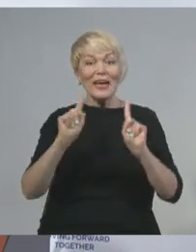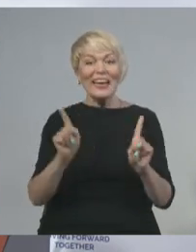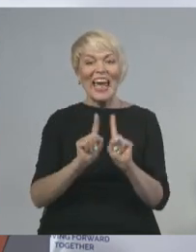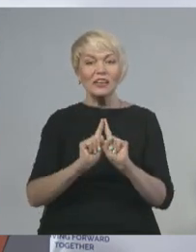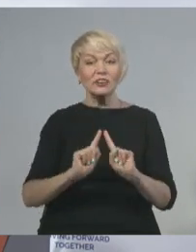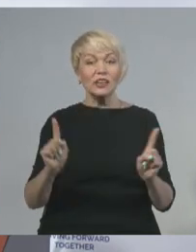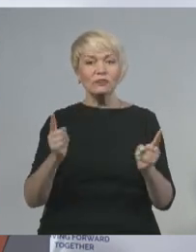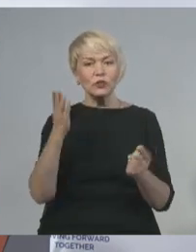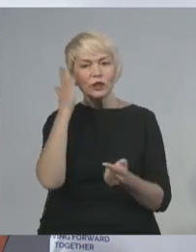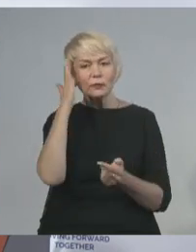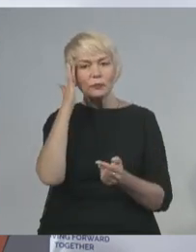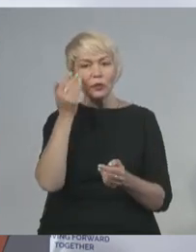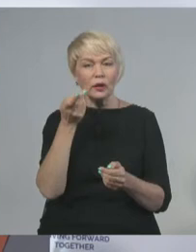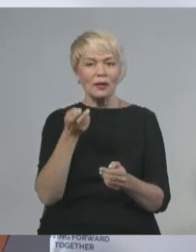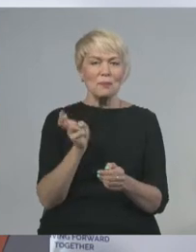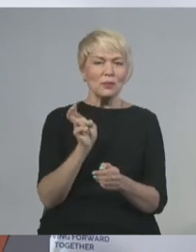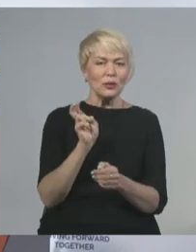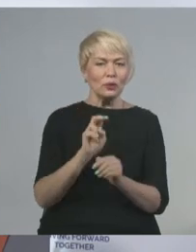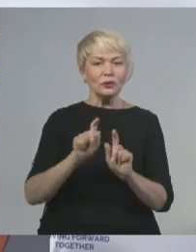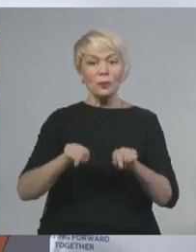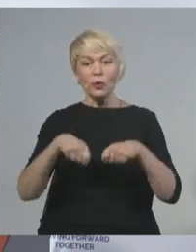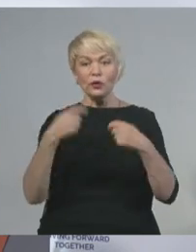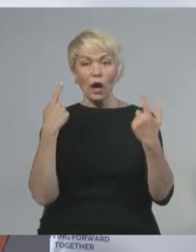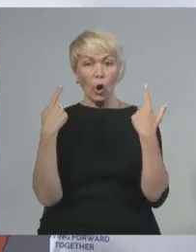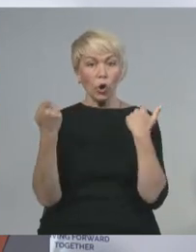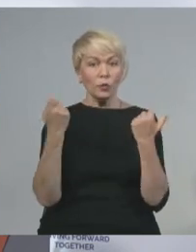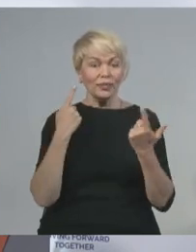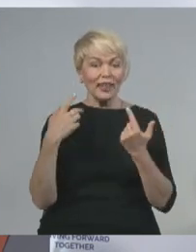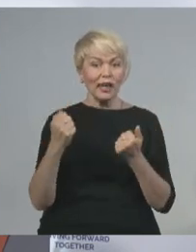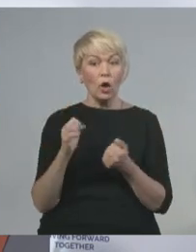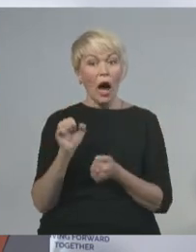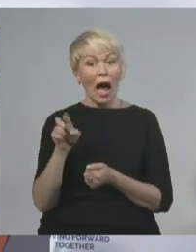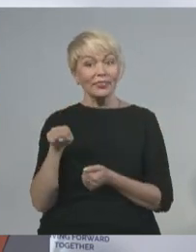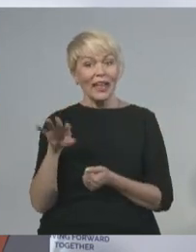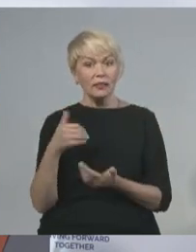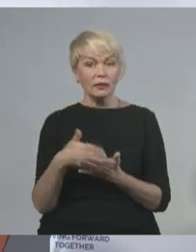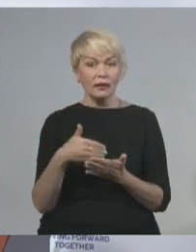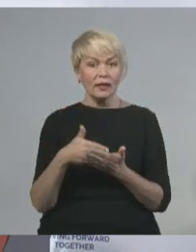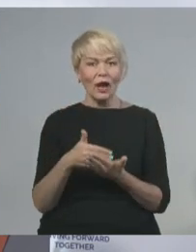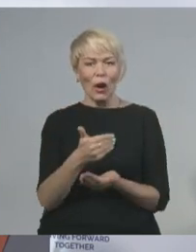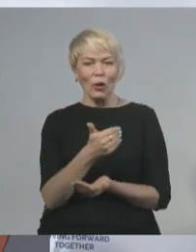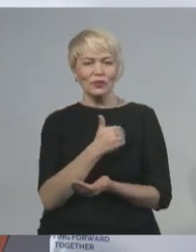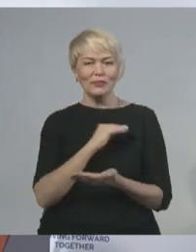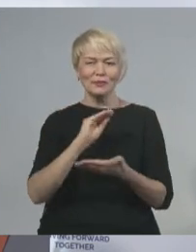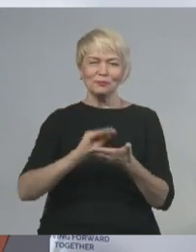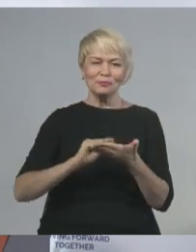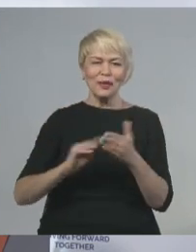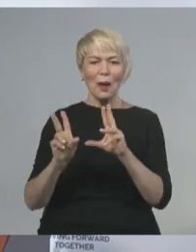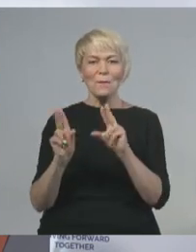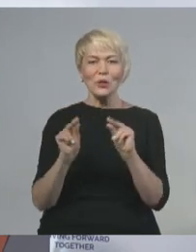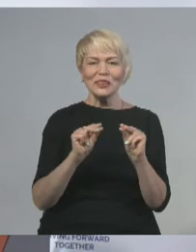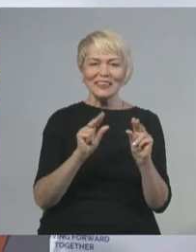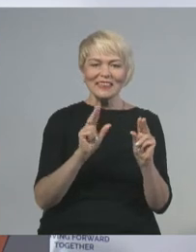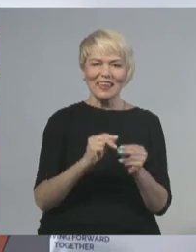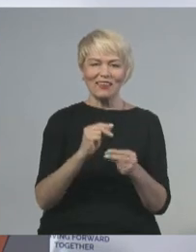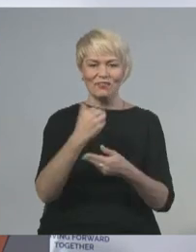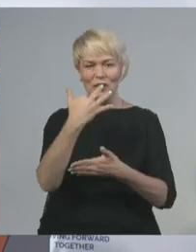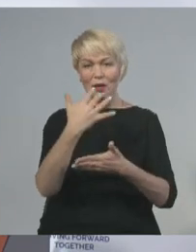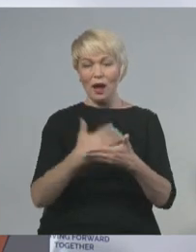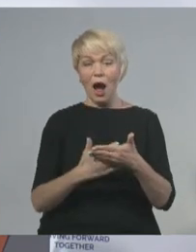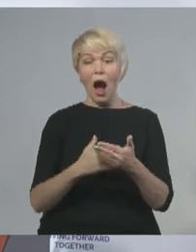solution journalism was it indeed in poland as well a kind of a way of responding to the crisis